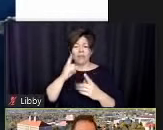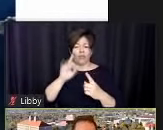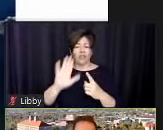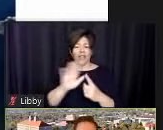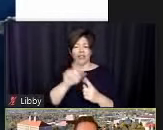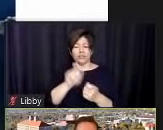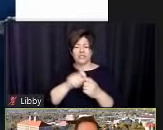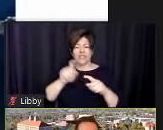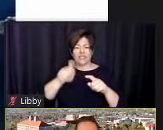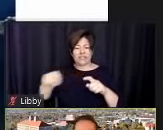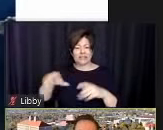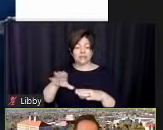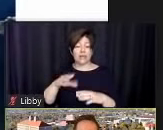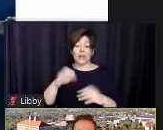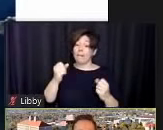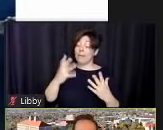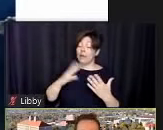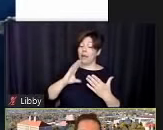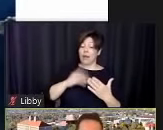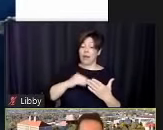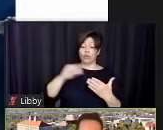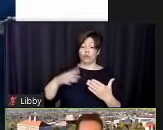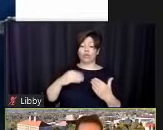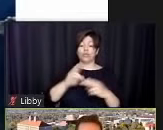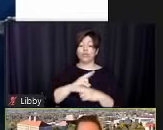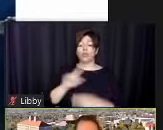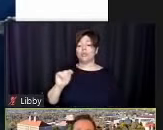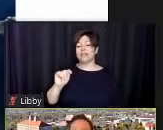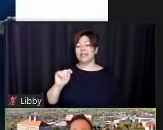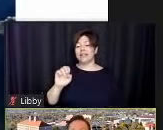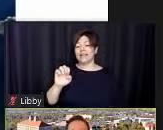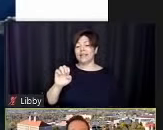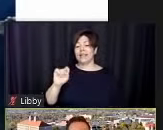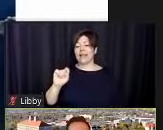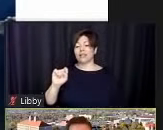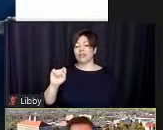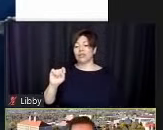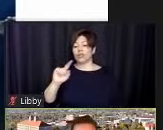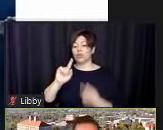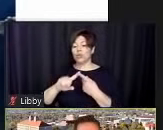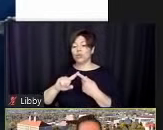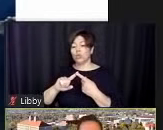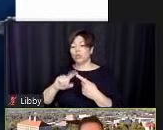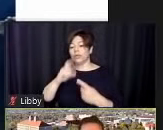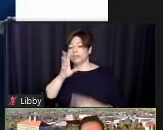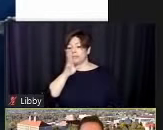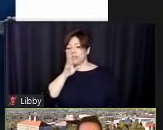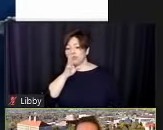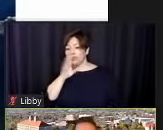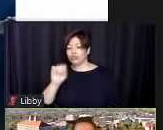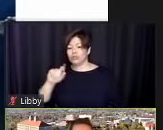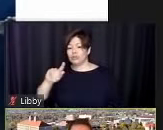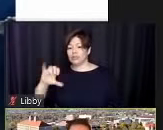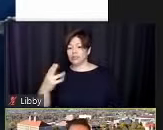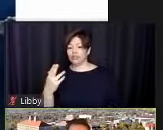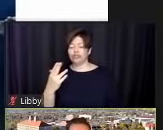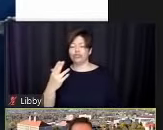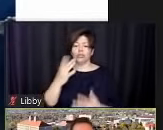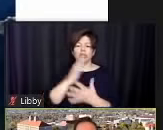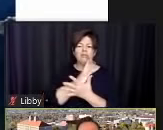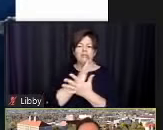the pandemic. Text-to-speech was a go-to, right? So was word prediction and a list of other